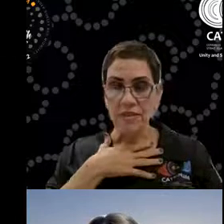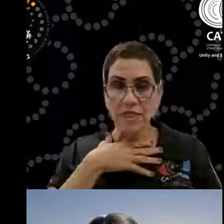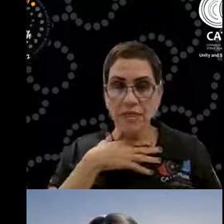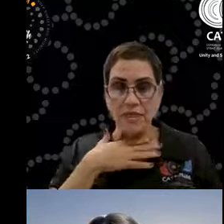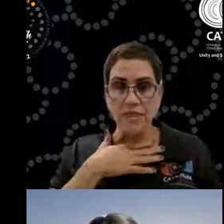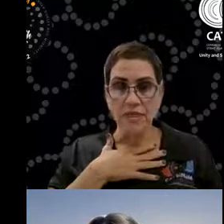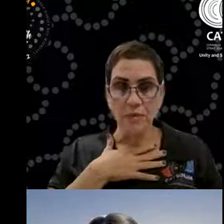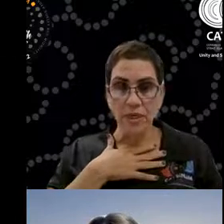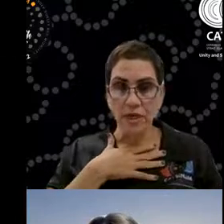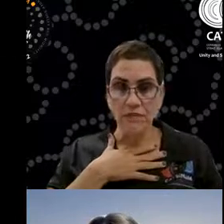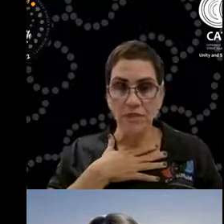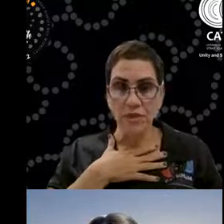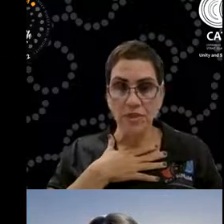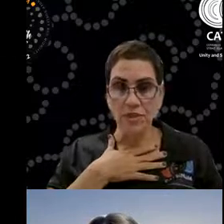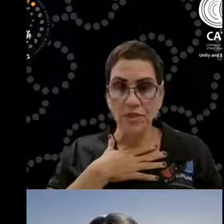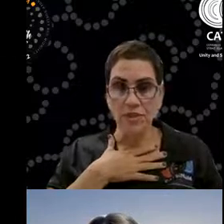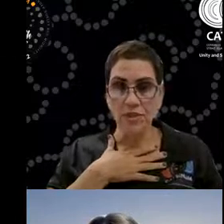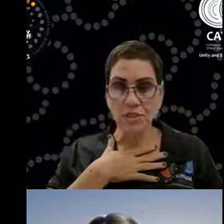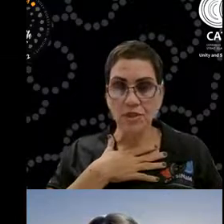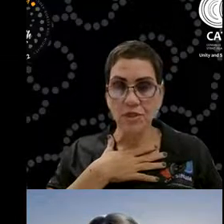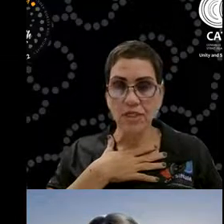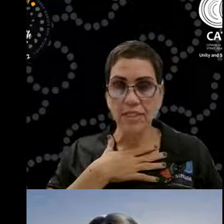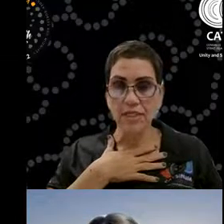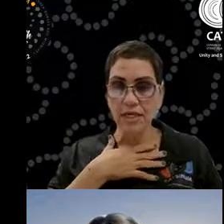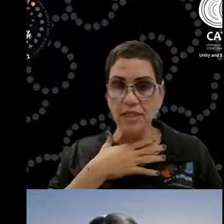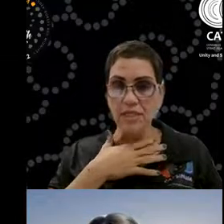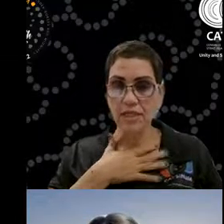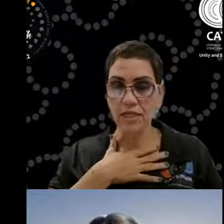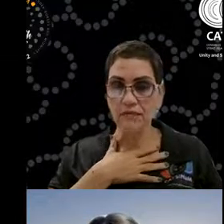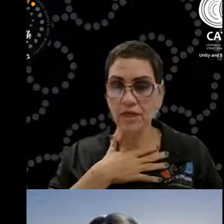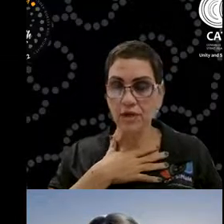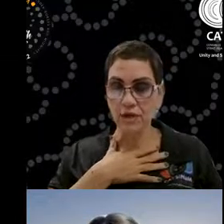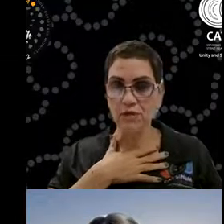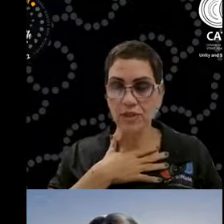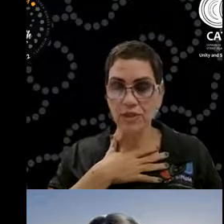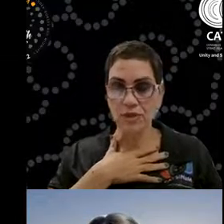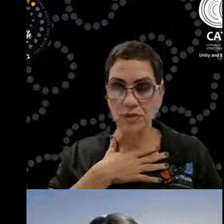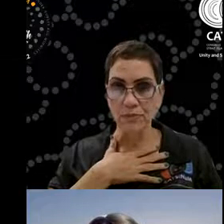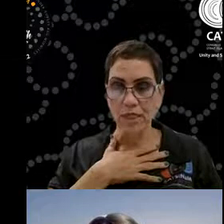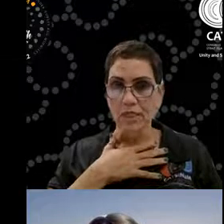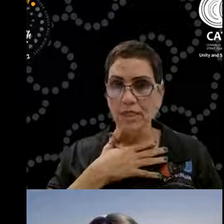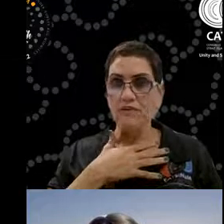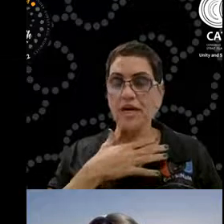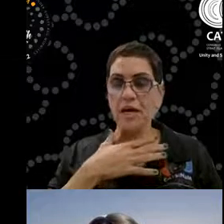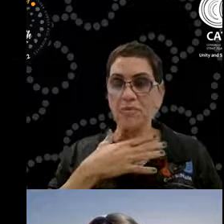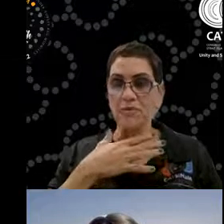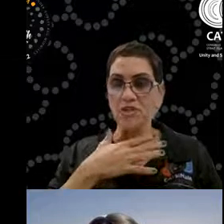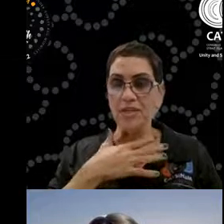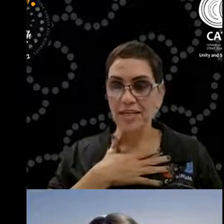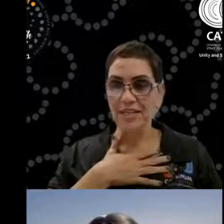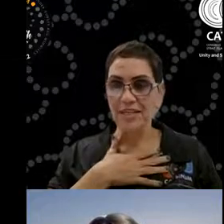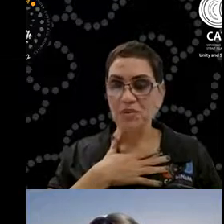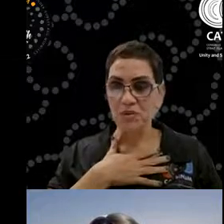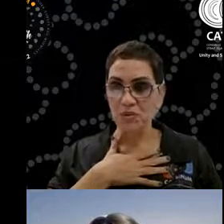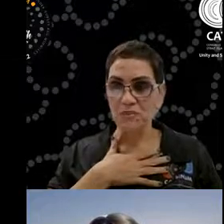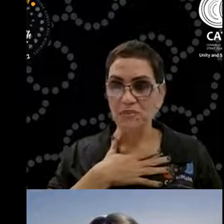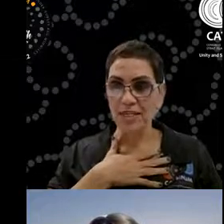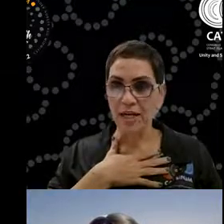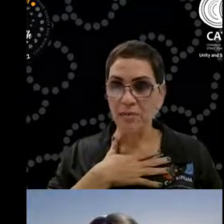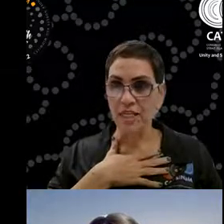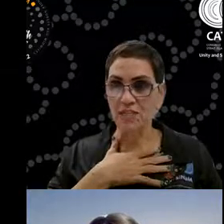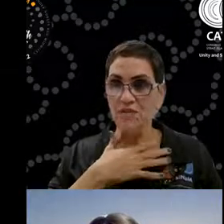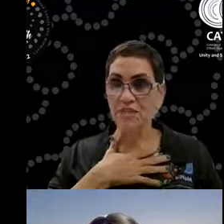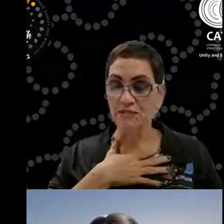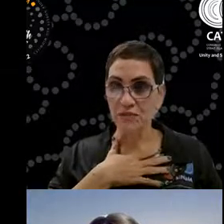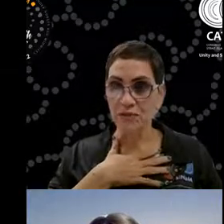told this and I still hear this, is that we have non-Indigenous nursing colleagues that tell us to leave our culture at the door, leave our Aboriginality at the